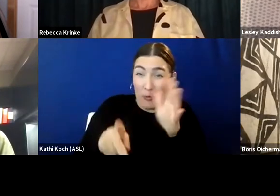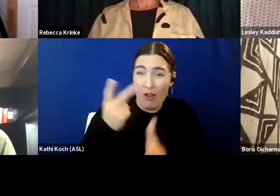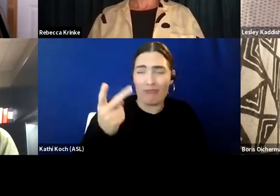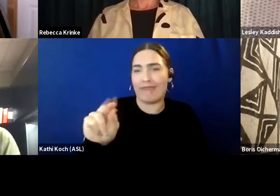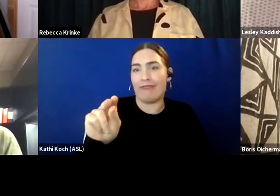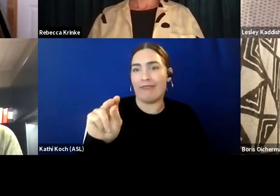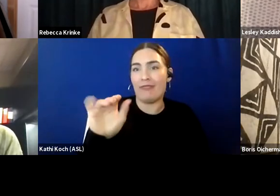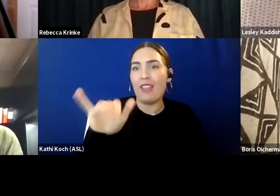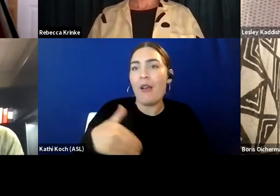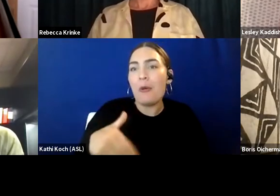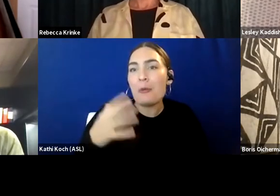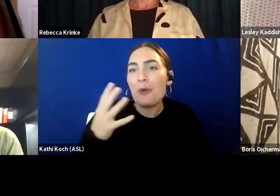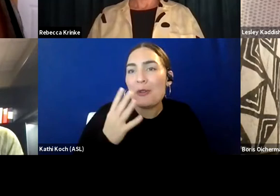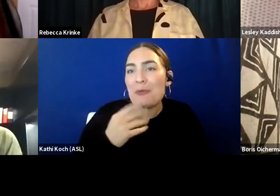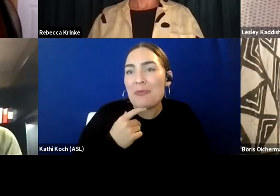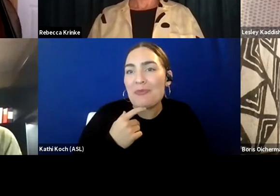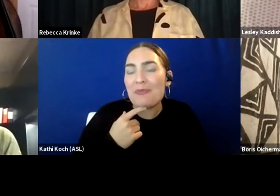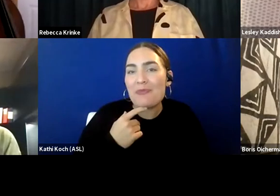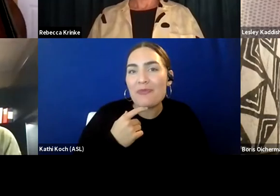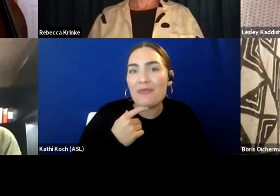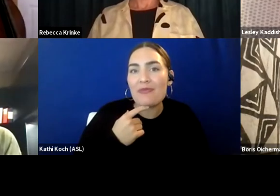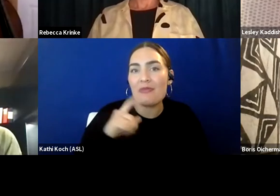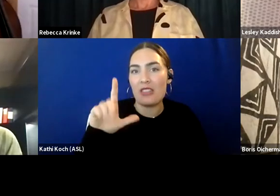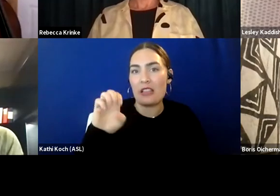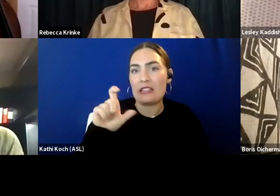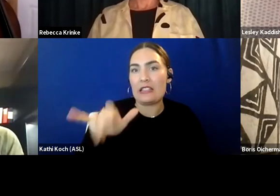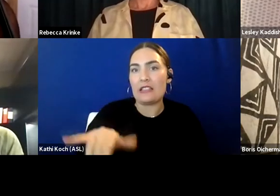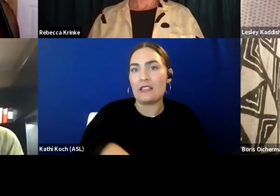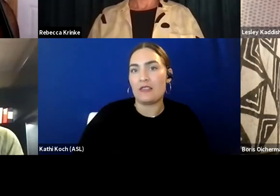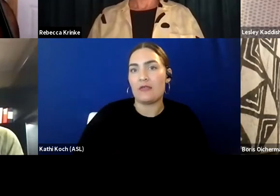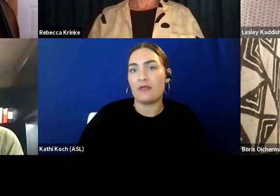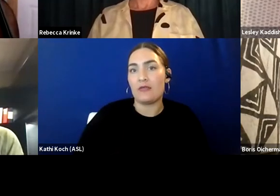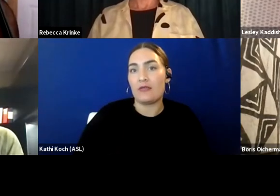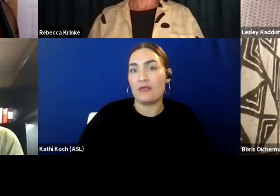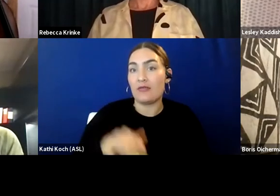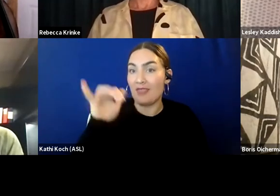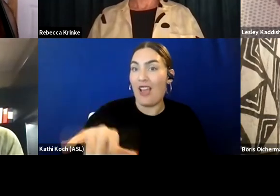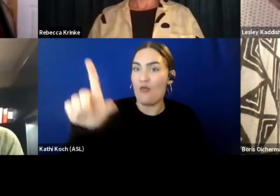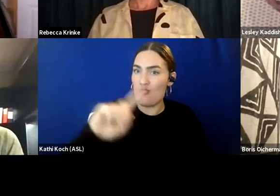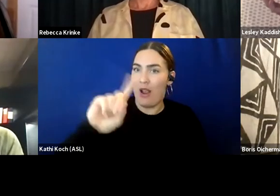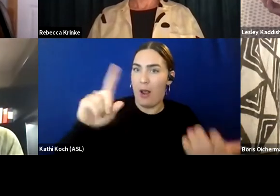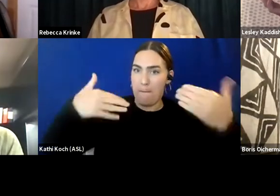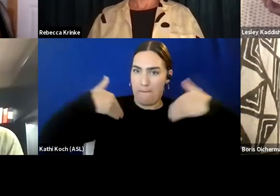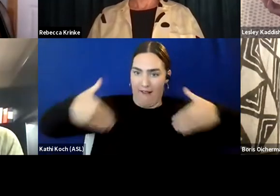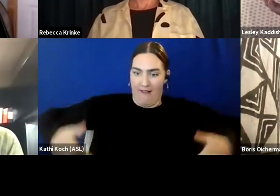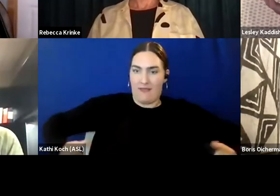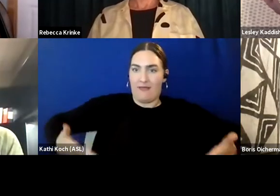it. 100%. And I think that's where having a body comes in too,